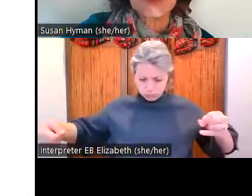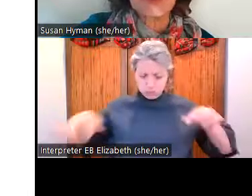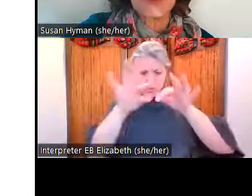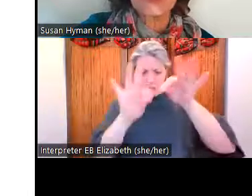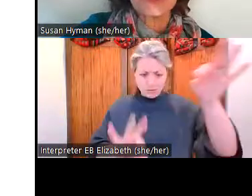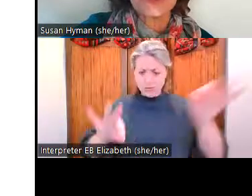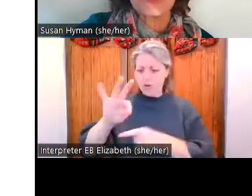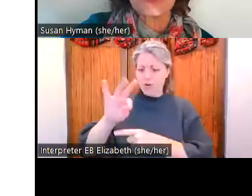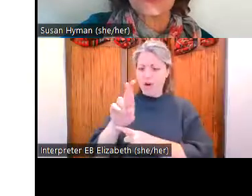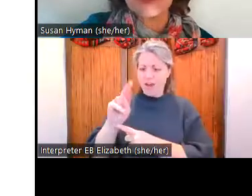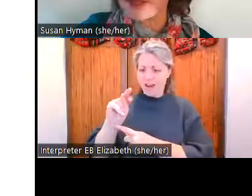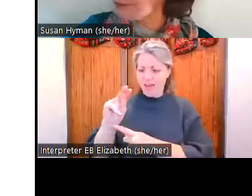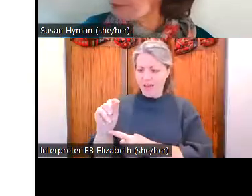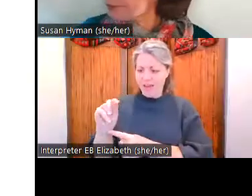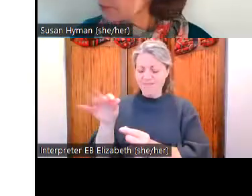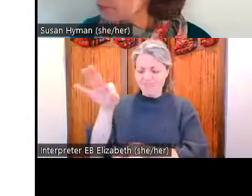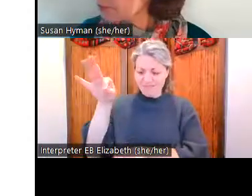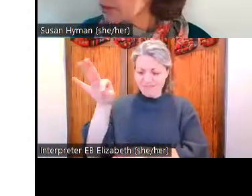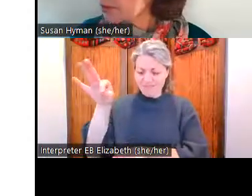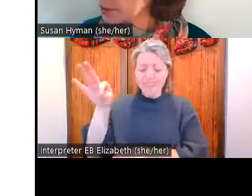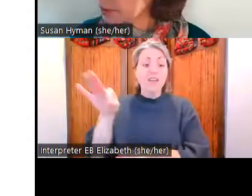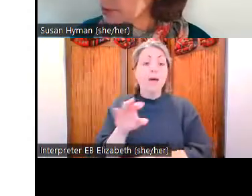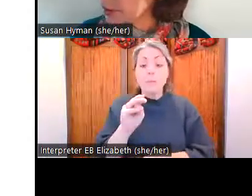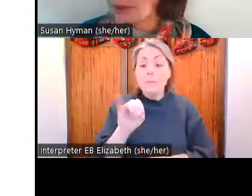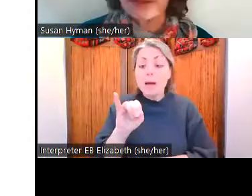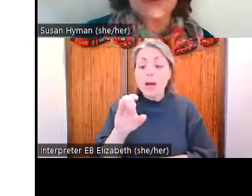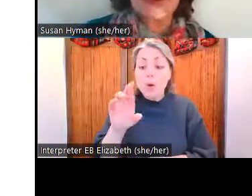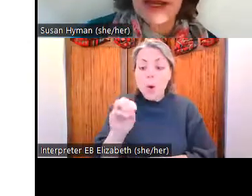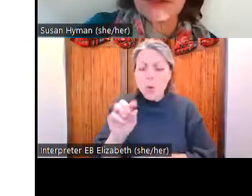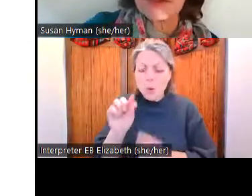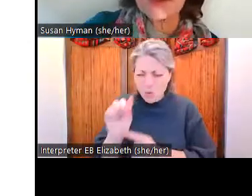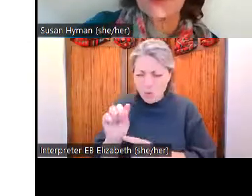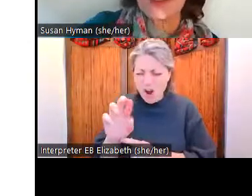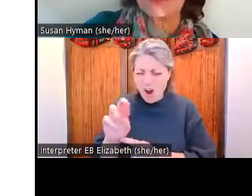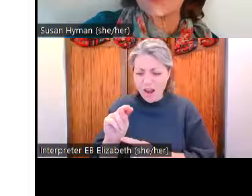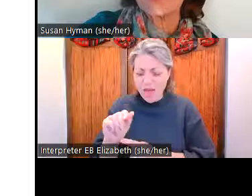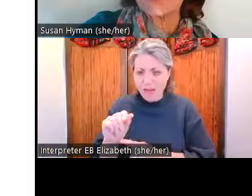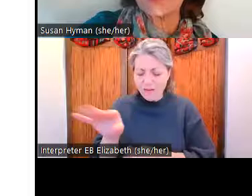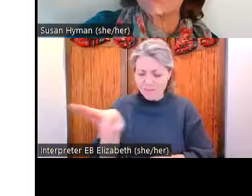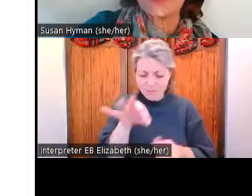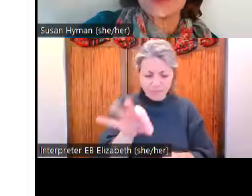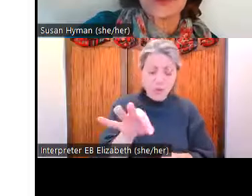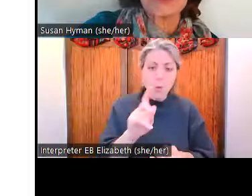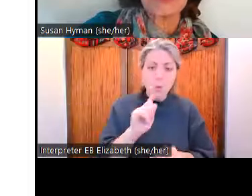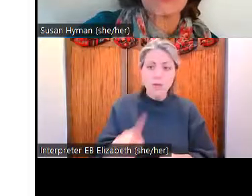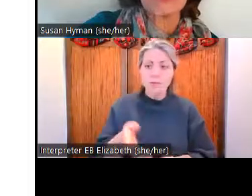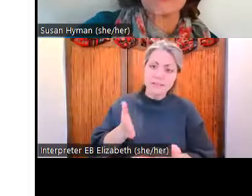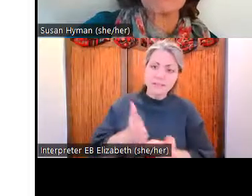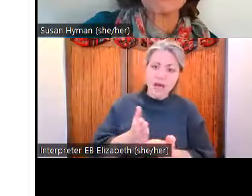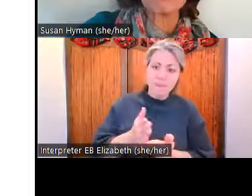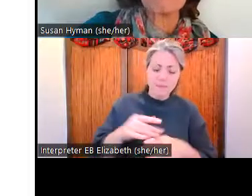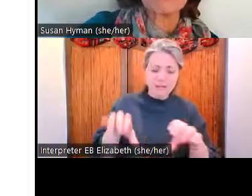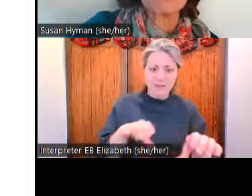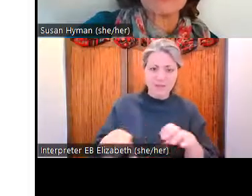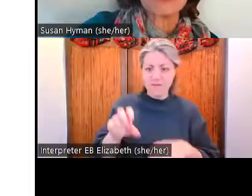the microRNA that we're looking at in this study silences the activity of RNA. So this